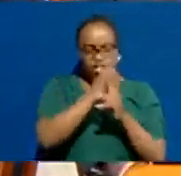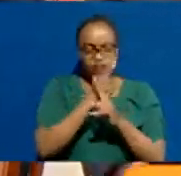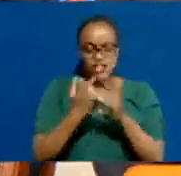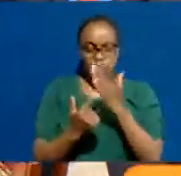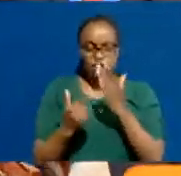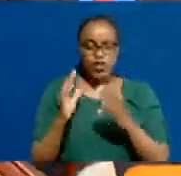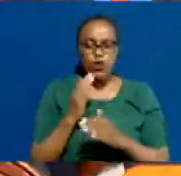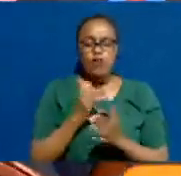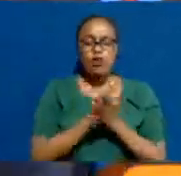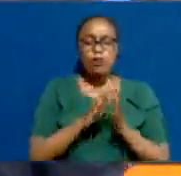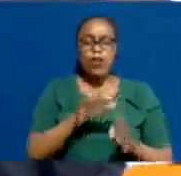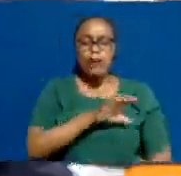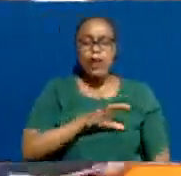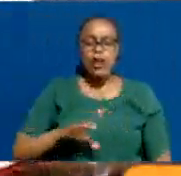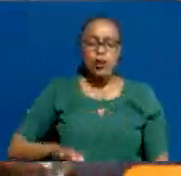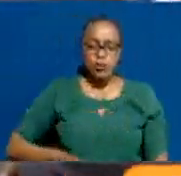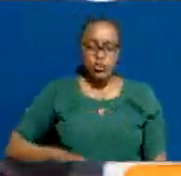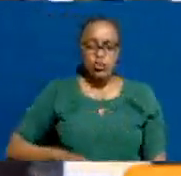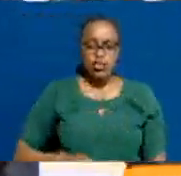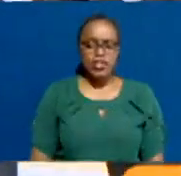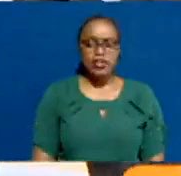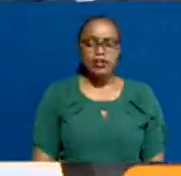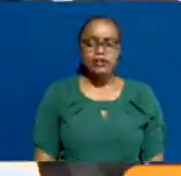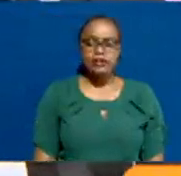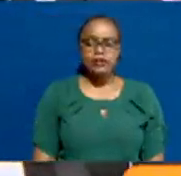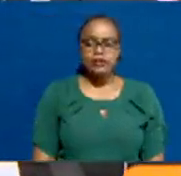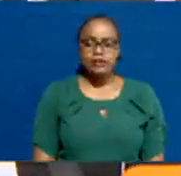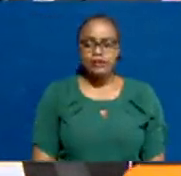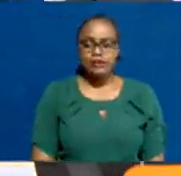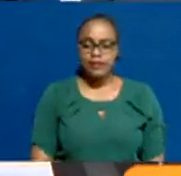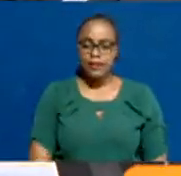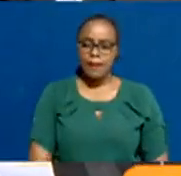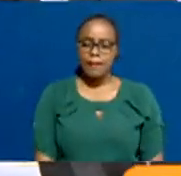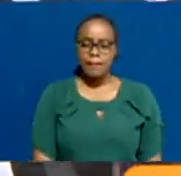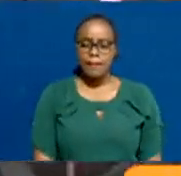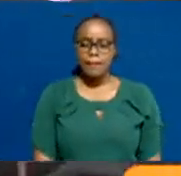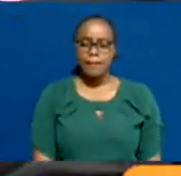into a commission. Serfine Achieng, Citizen TV.